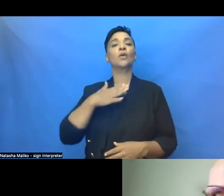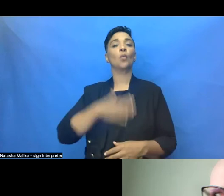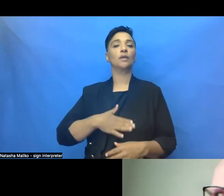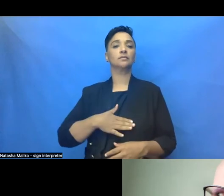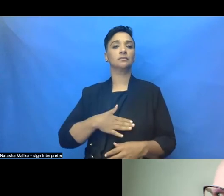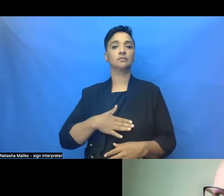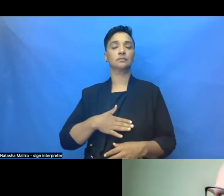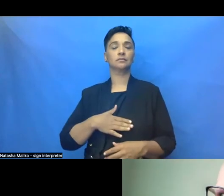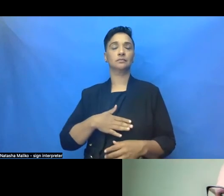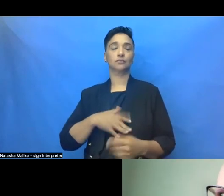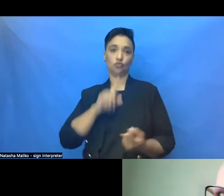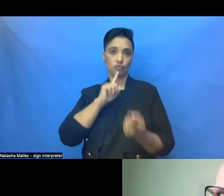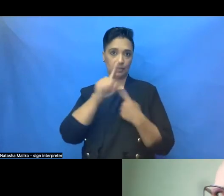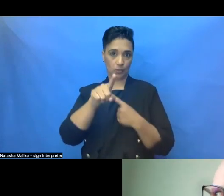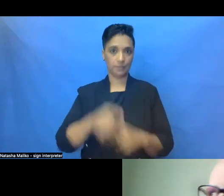to the